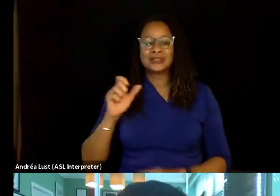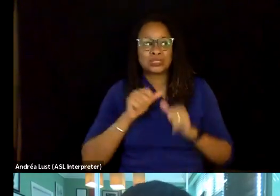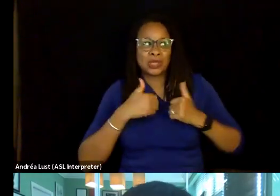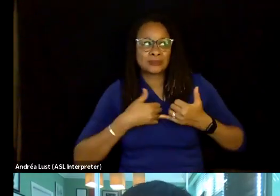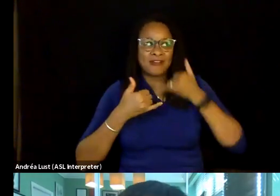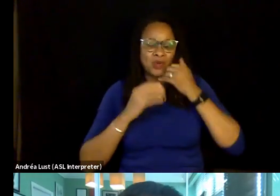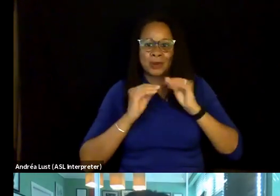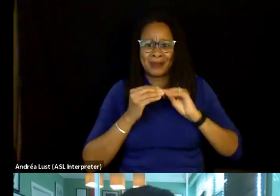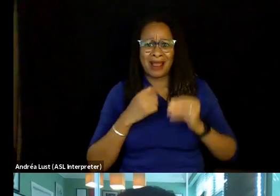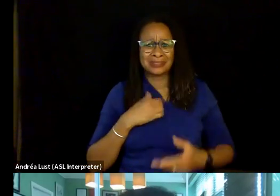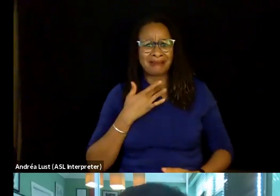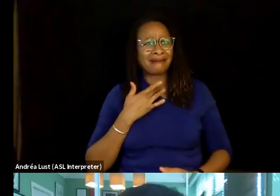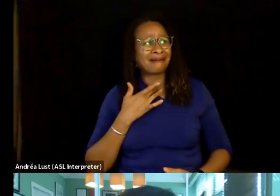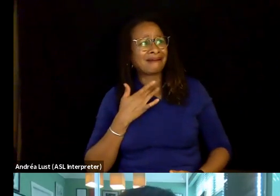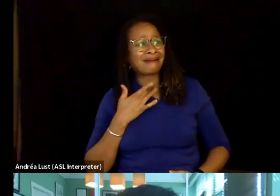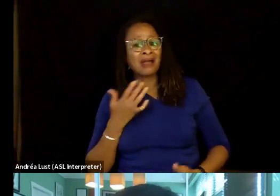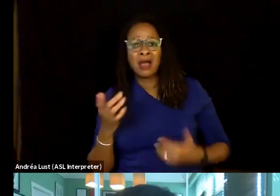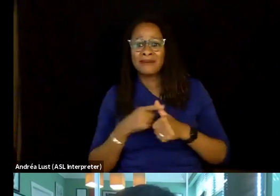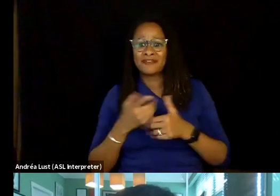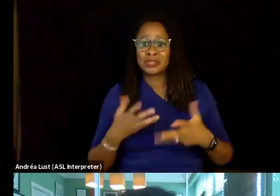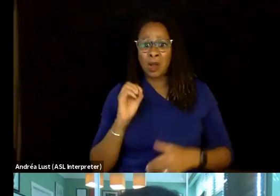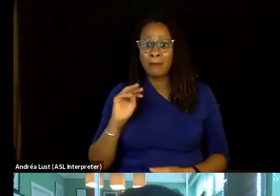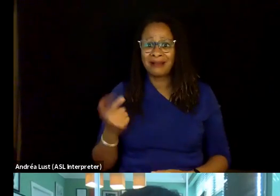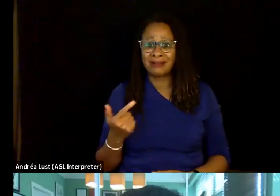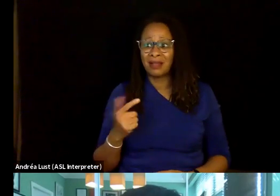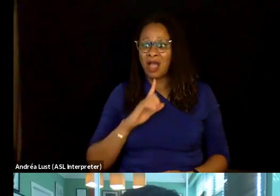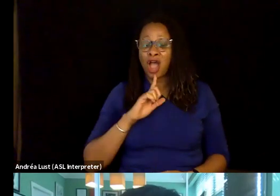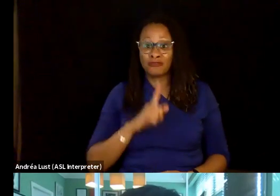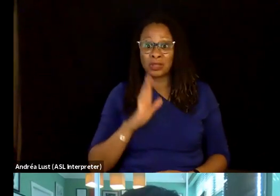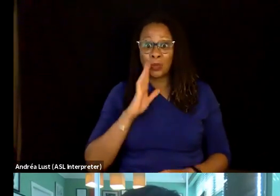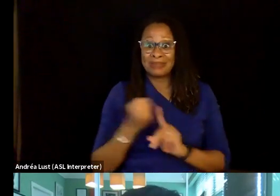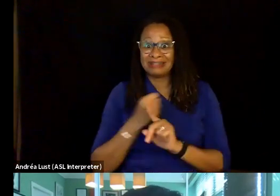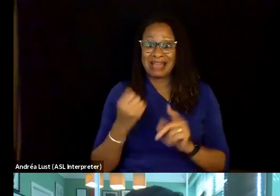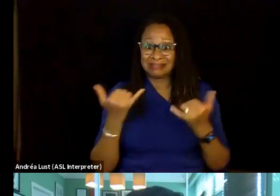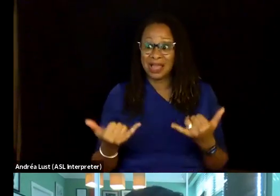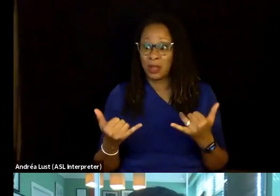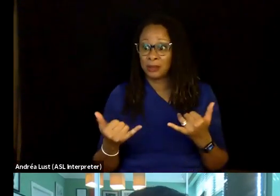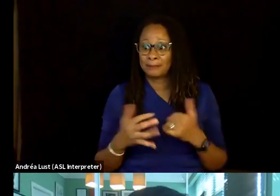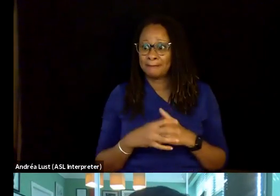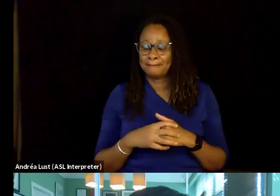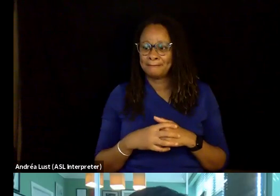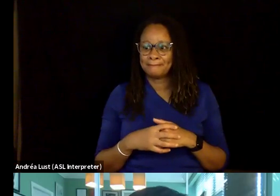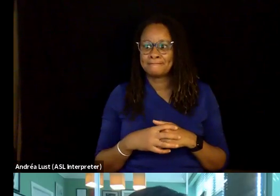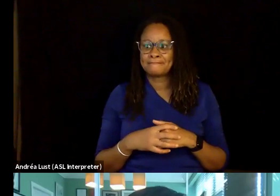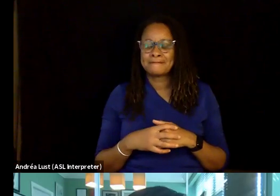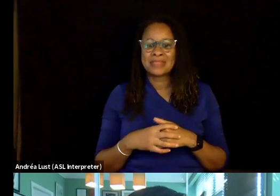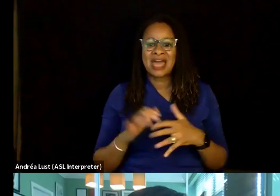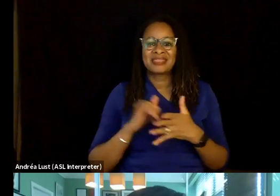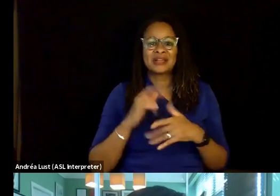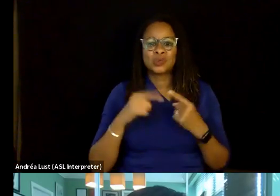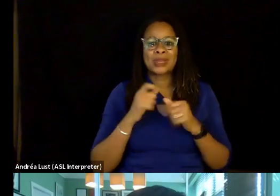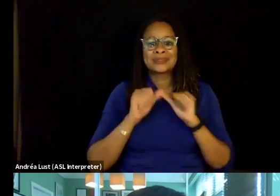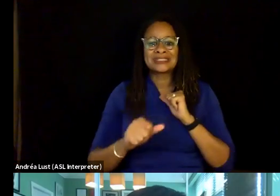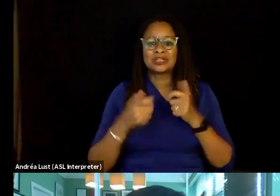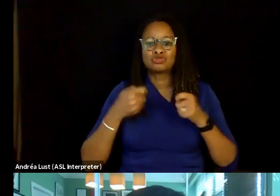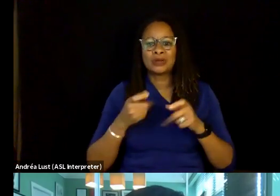like, I stuttered. And the first thing was, oh my God, I'll really be attacked now. That was when I was still trying